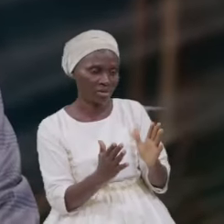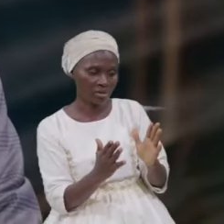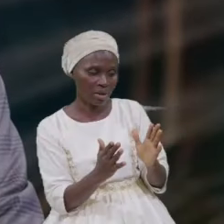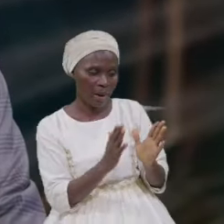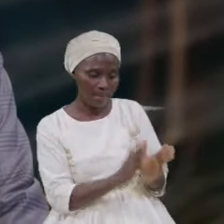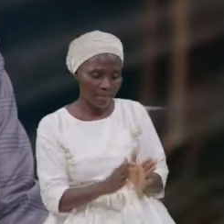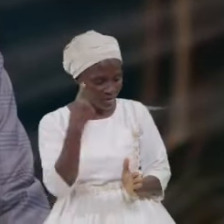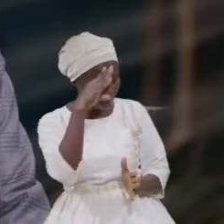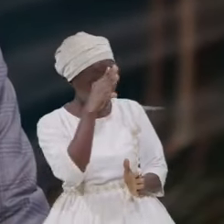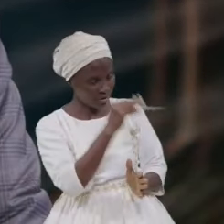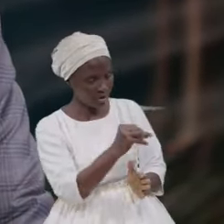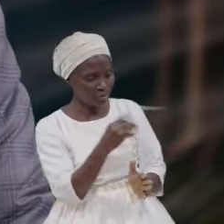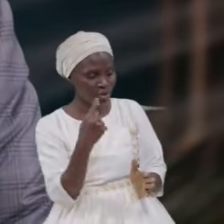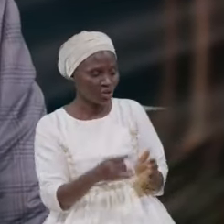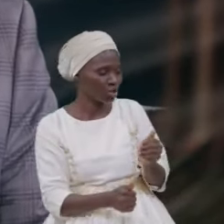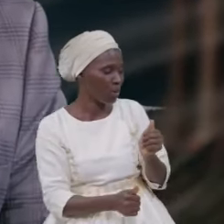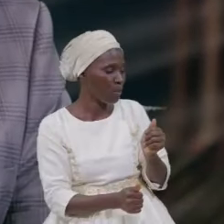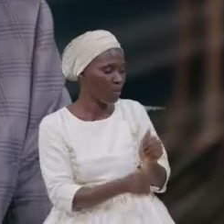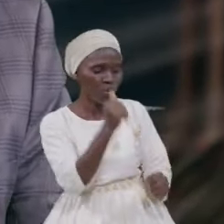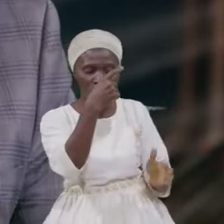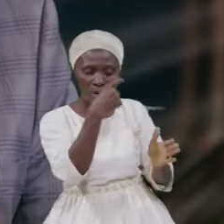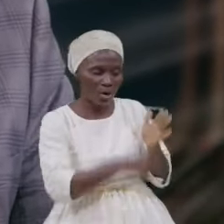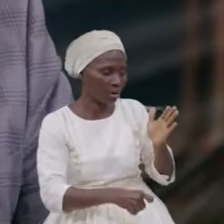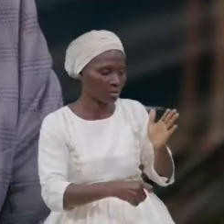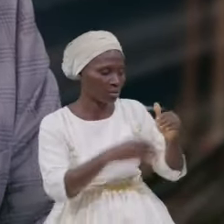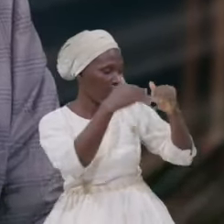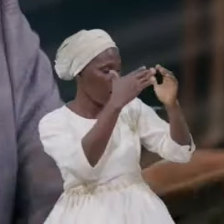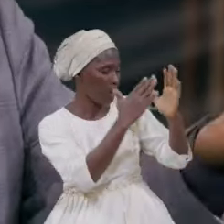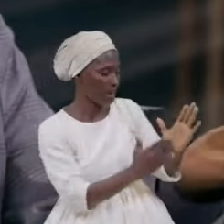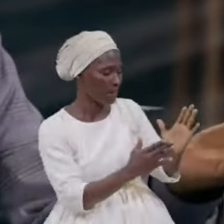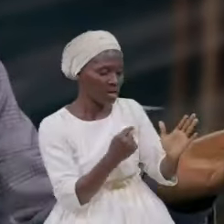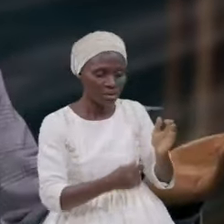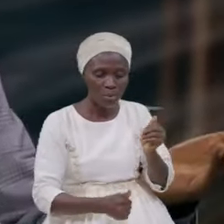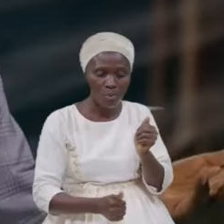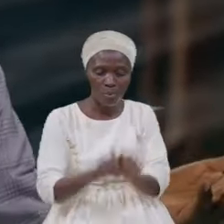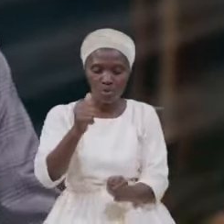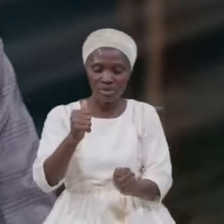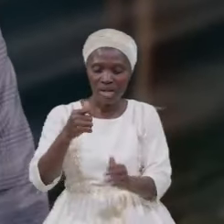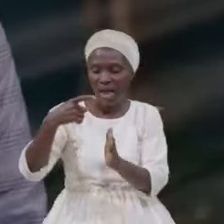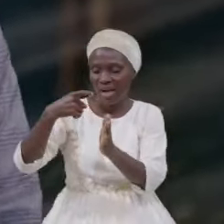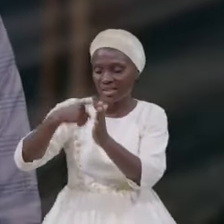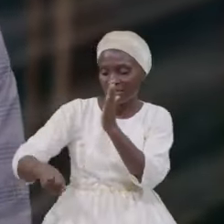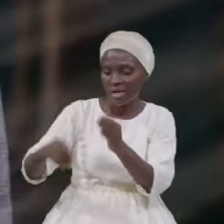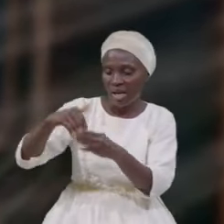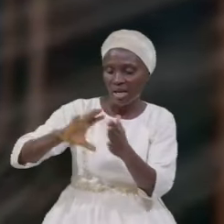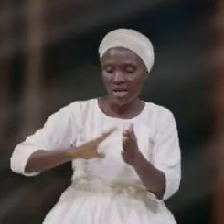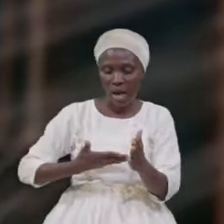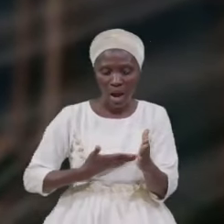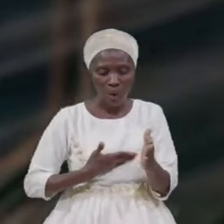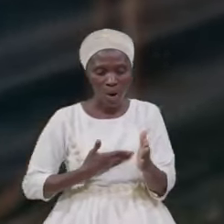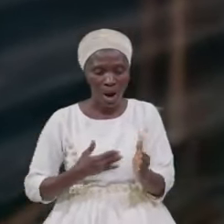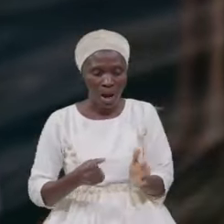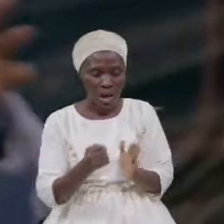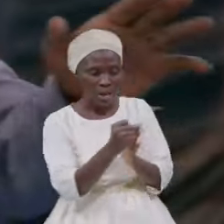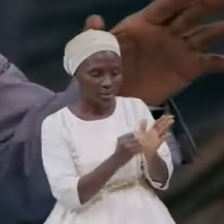town, the most expensive in our state, the most expensive in our country.